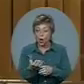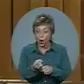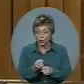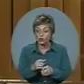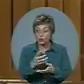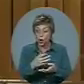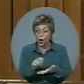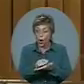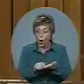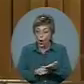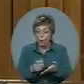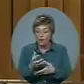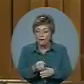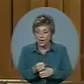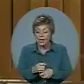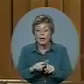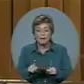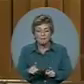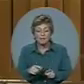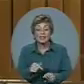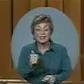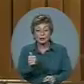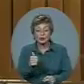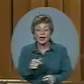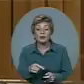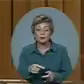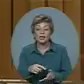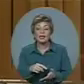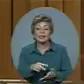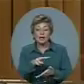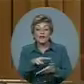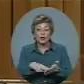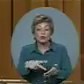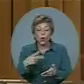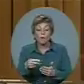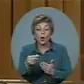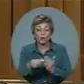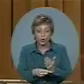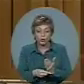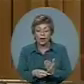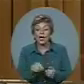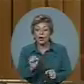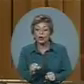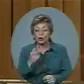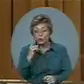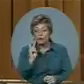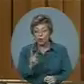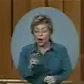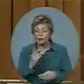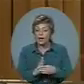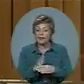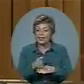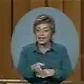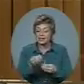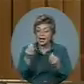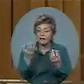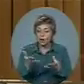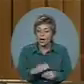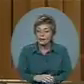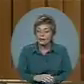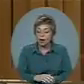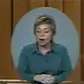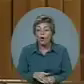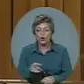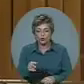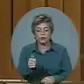ministerial briefing books, he would have known since October that the Red Cross only has the right to visit detainees and is not responsible to